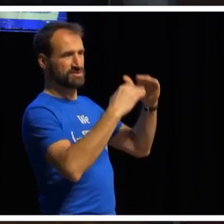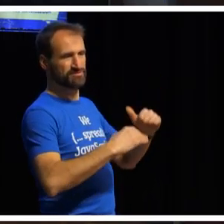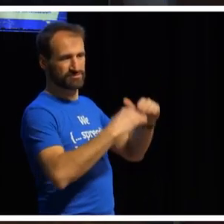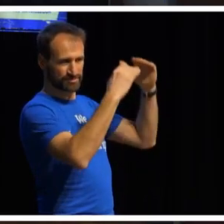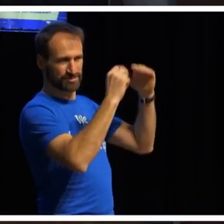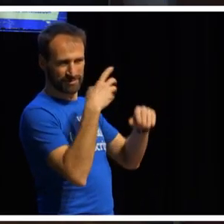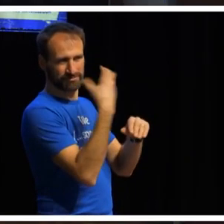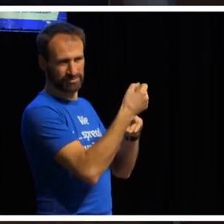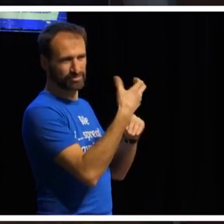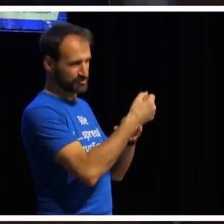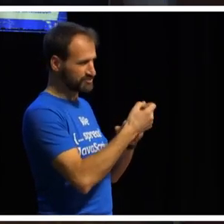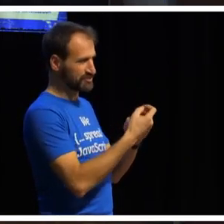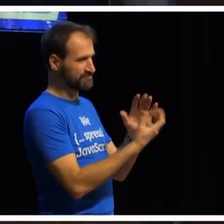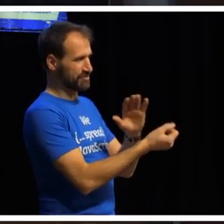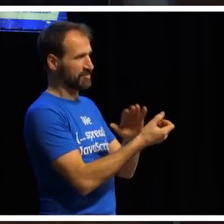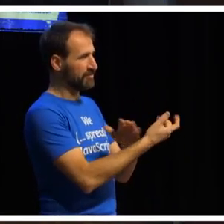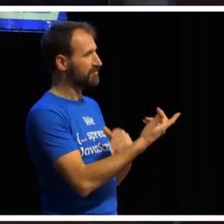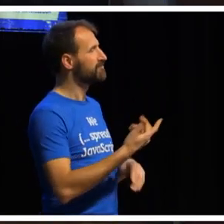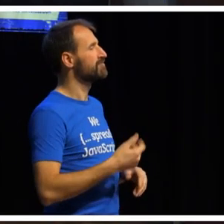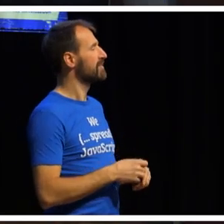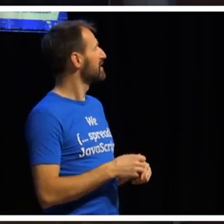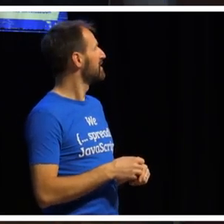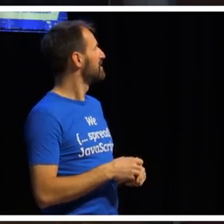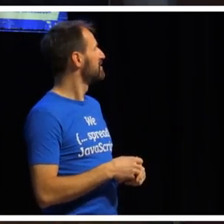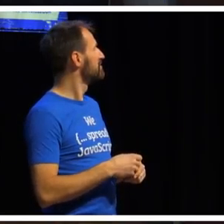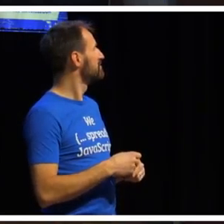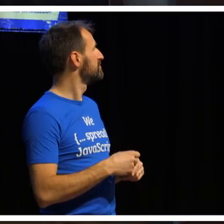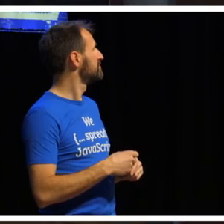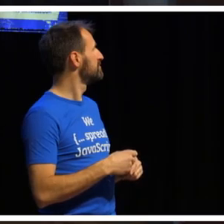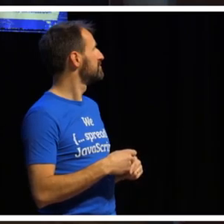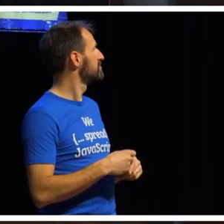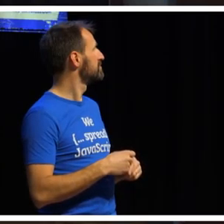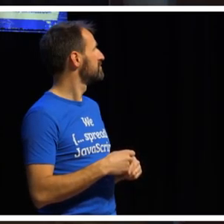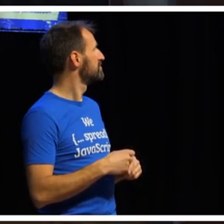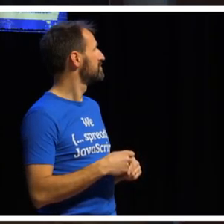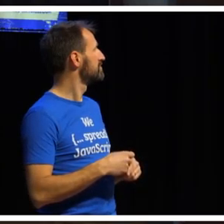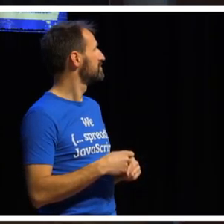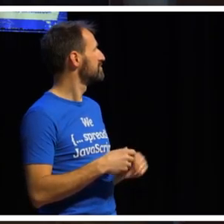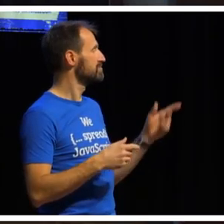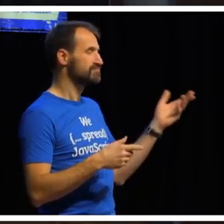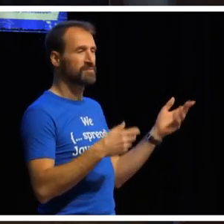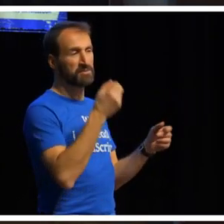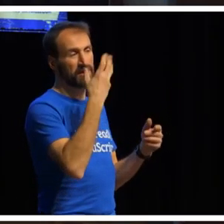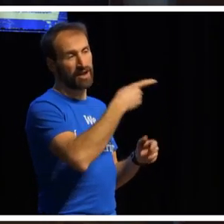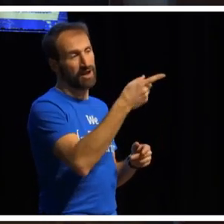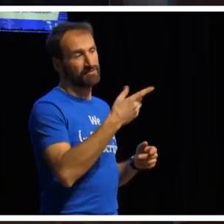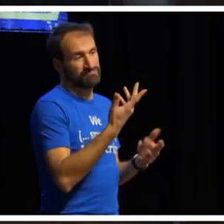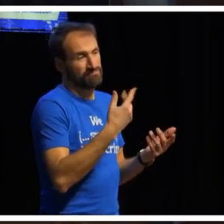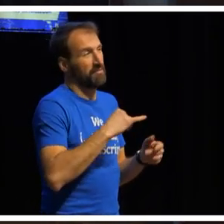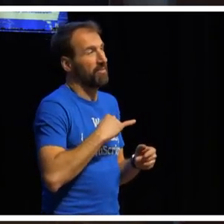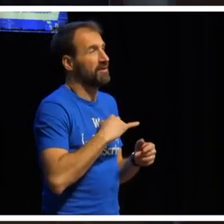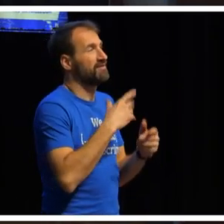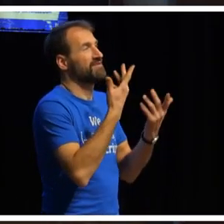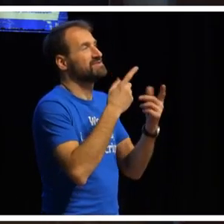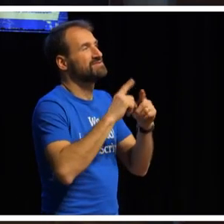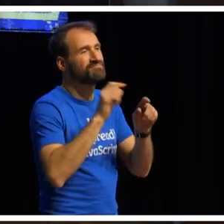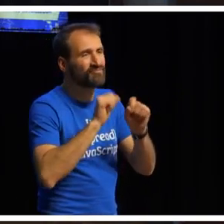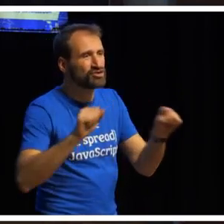So lighting a light's not that useful. This has a radio on it. We can do something a bit more interesting with this. What we can actually do